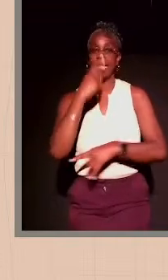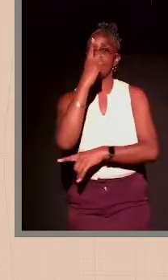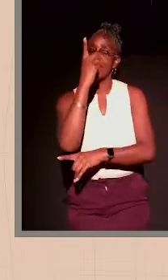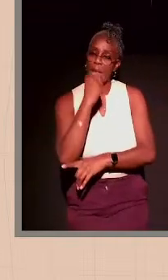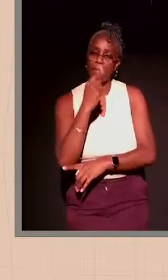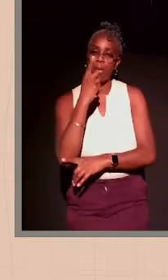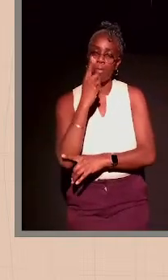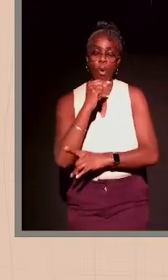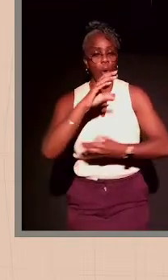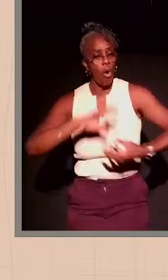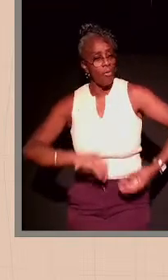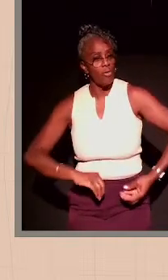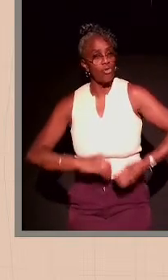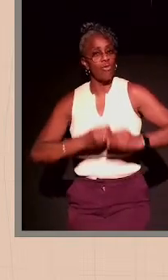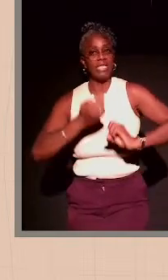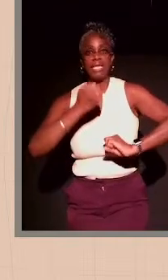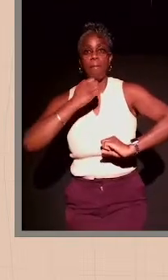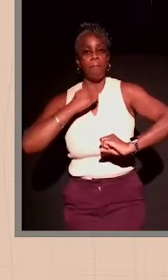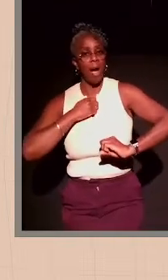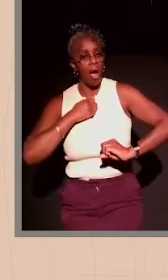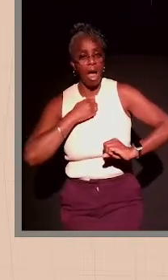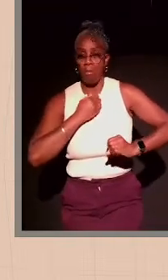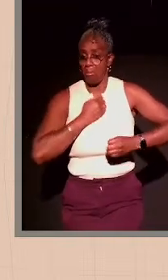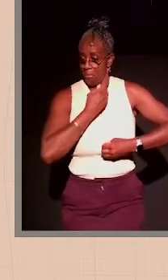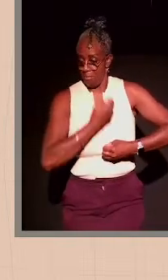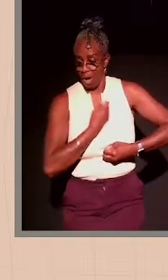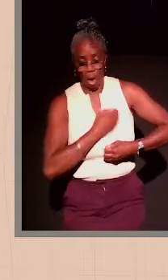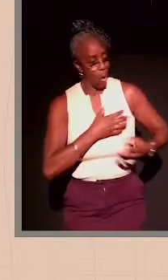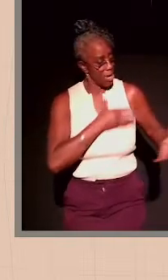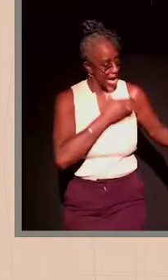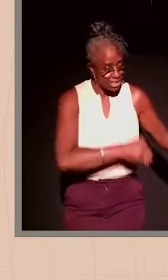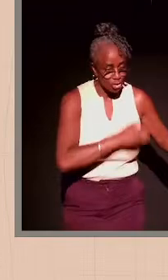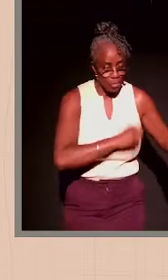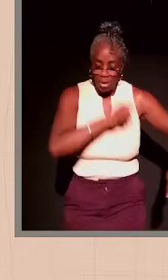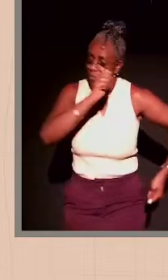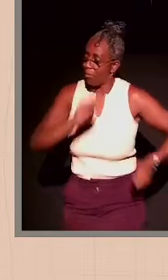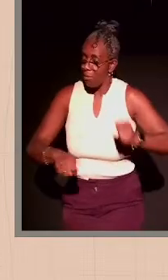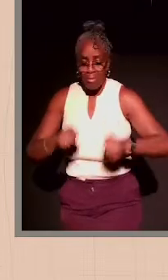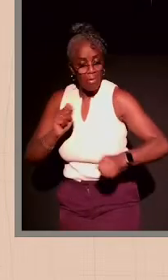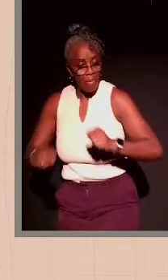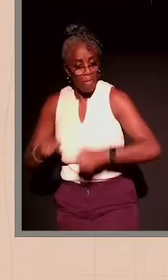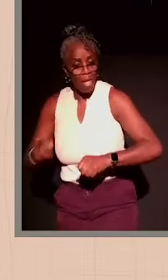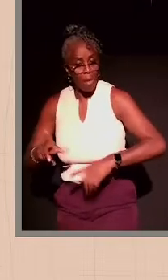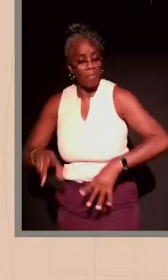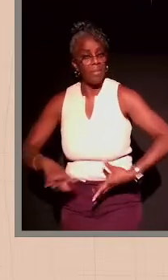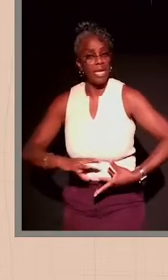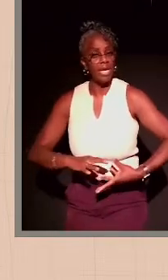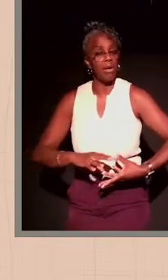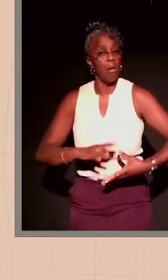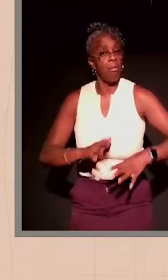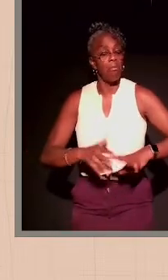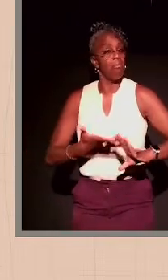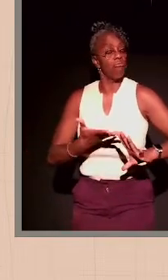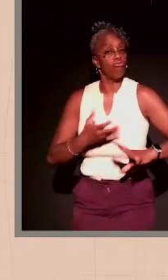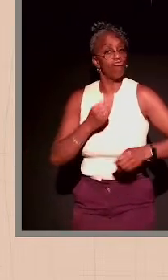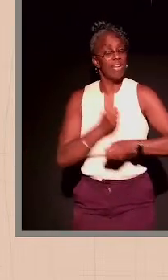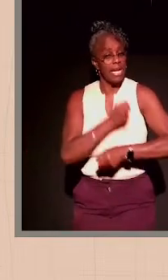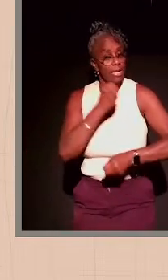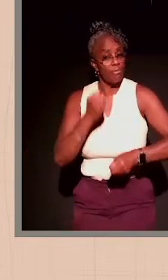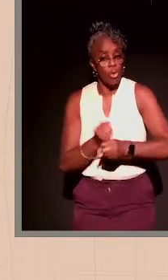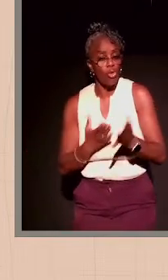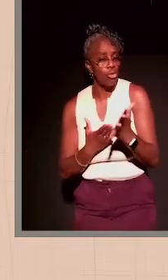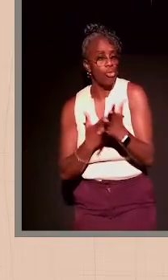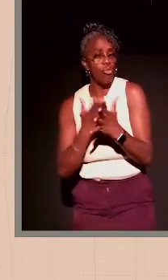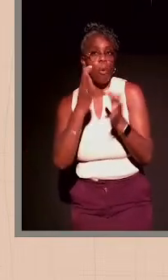of creating my own instruments with which I could produce entirely new music.